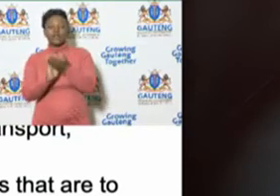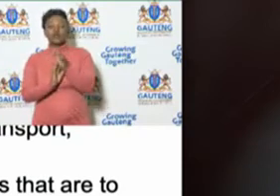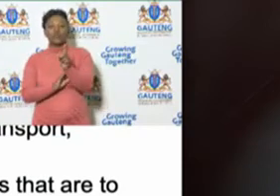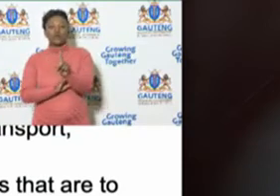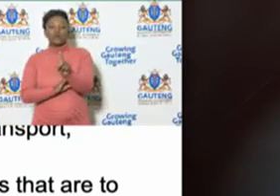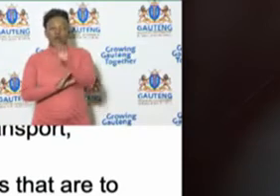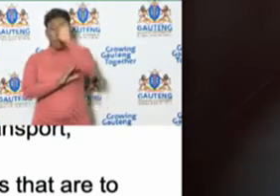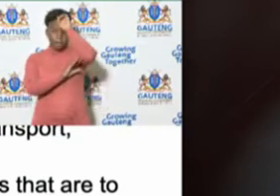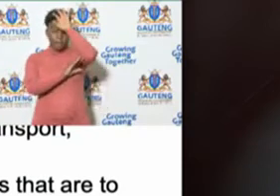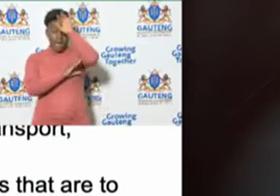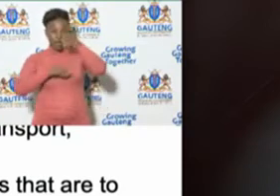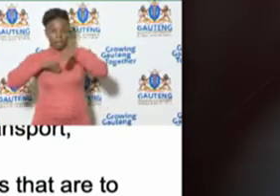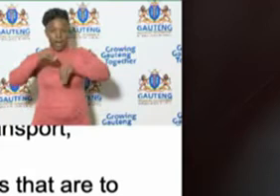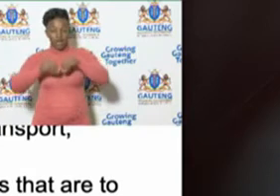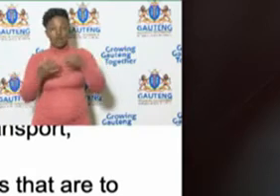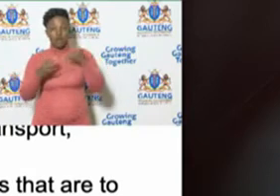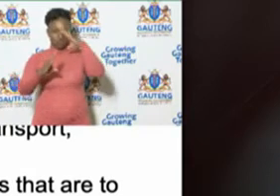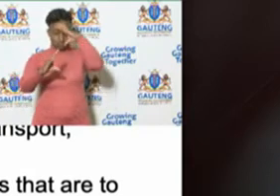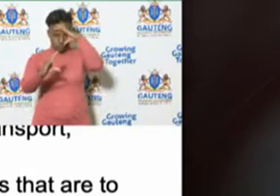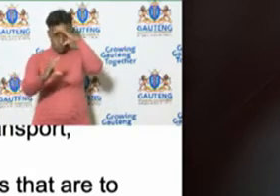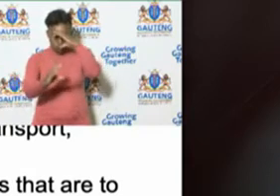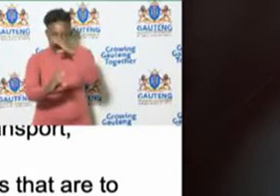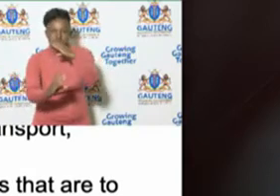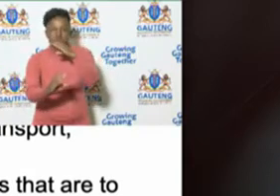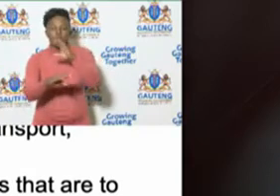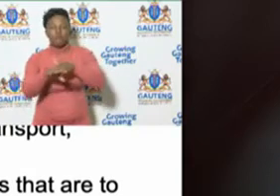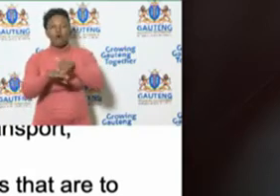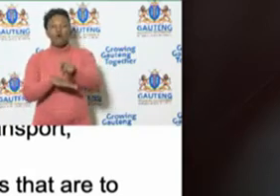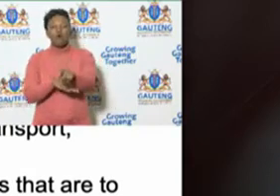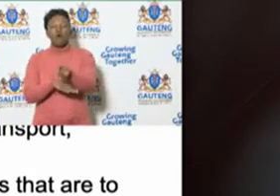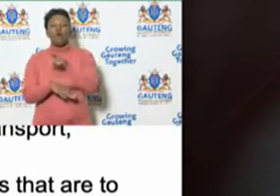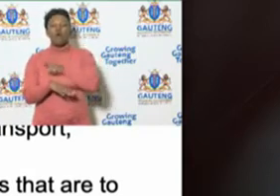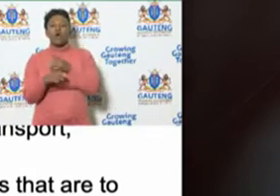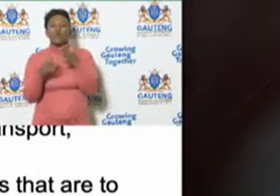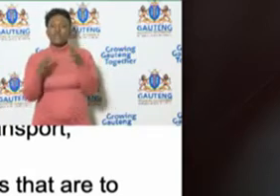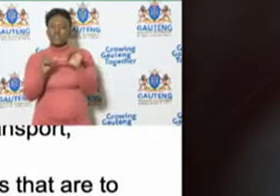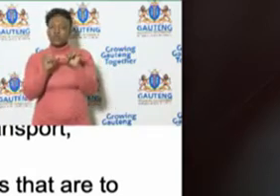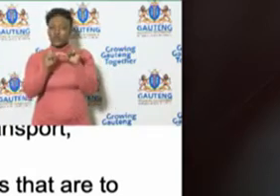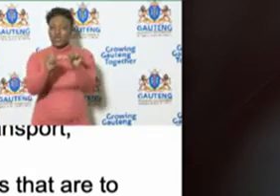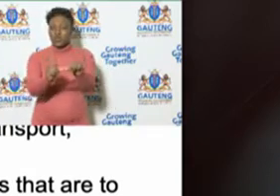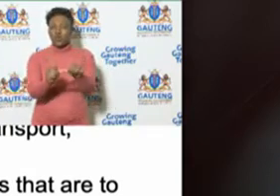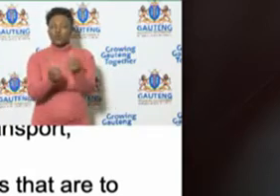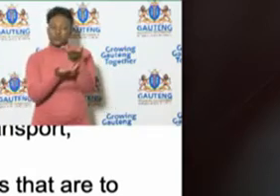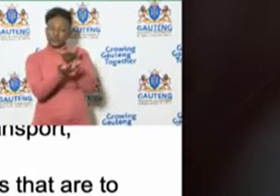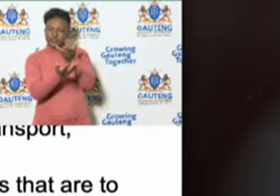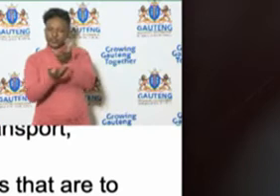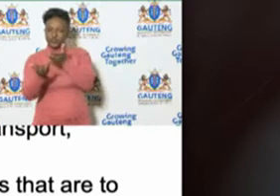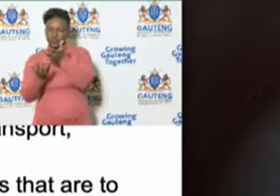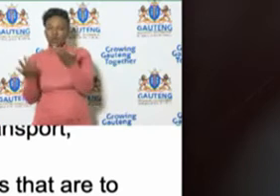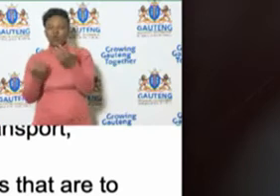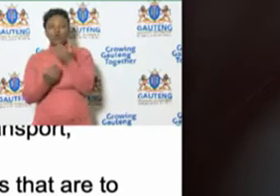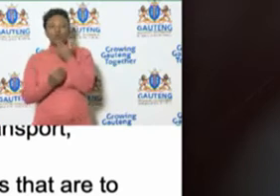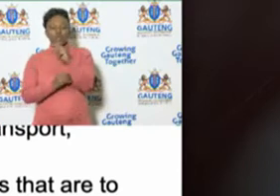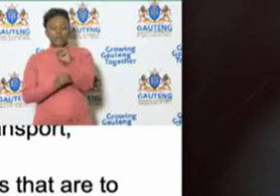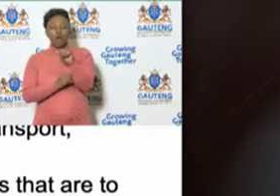been our main focus. We continued this week to also to engage with the shopping malls in Gauteng, and we